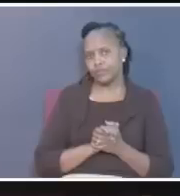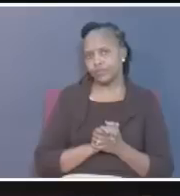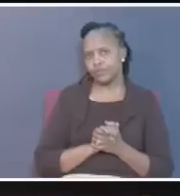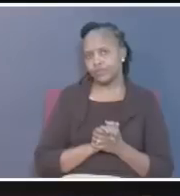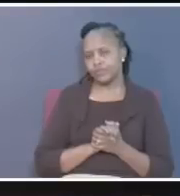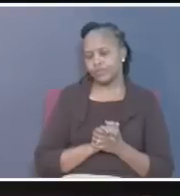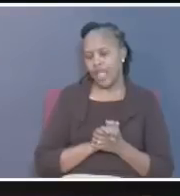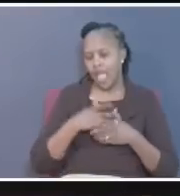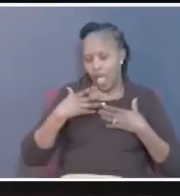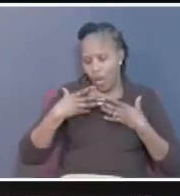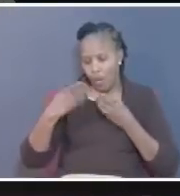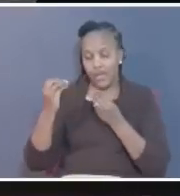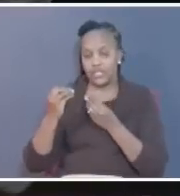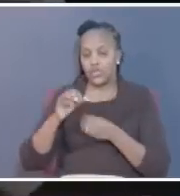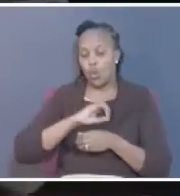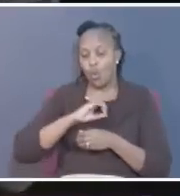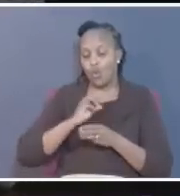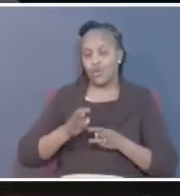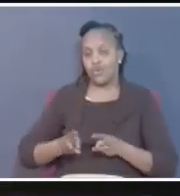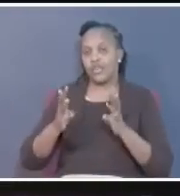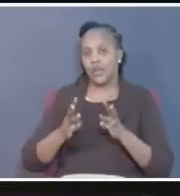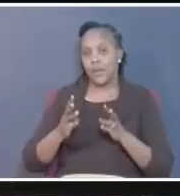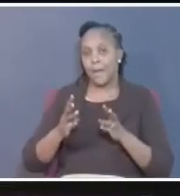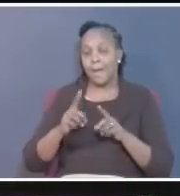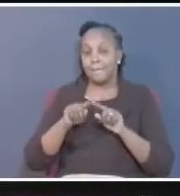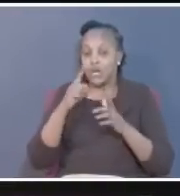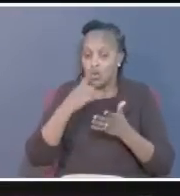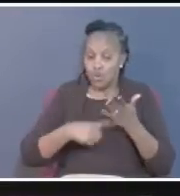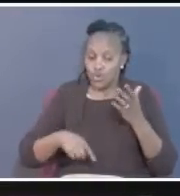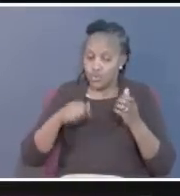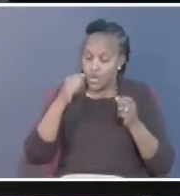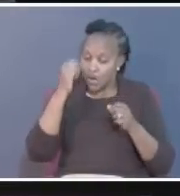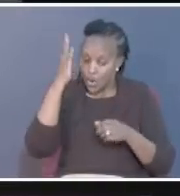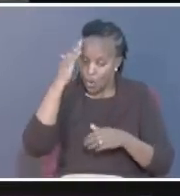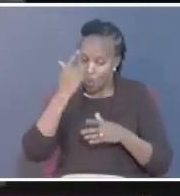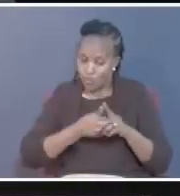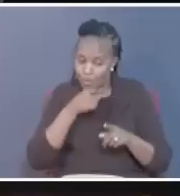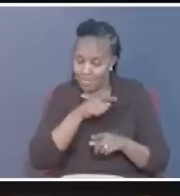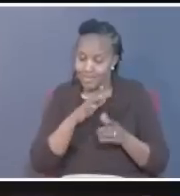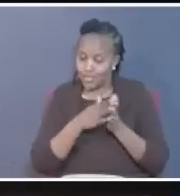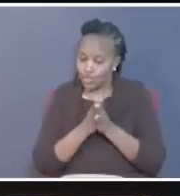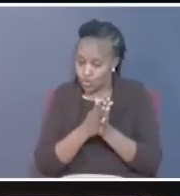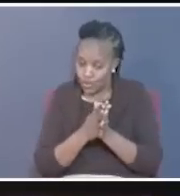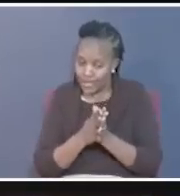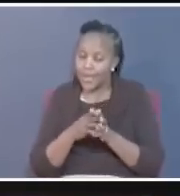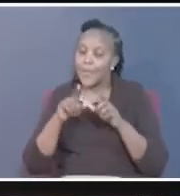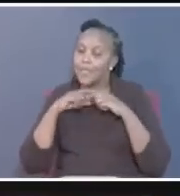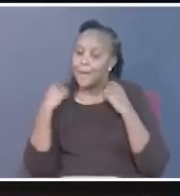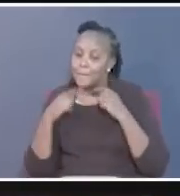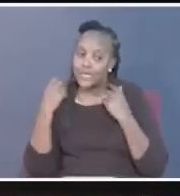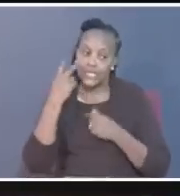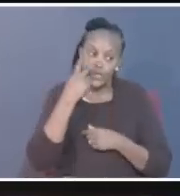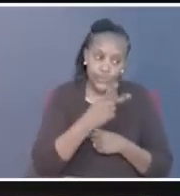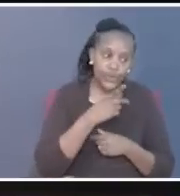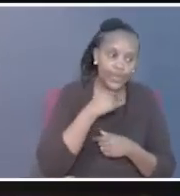went his way. What we do know from the story is this. The priest saw the man and distanced